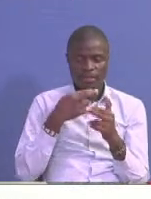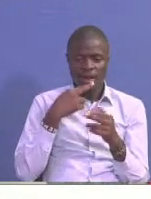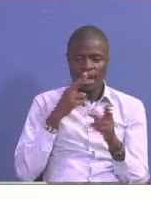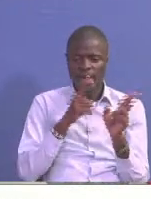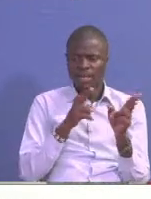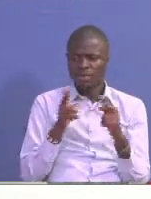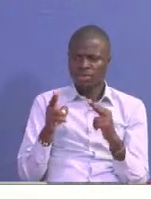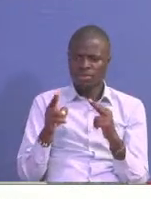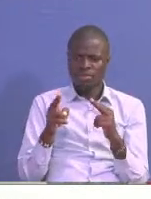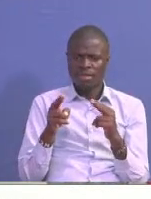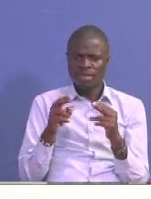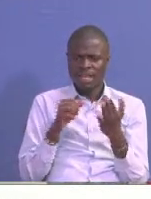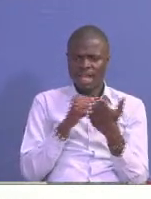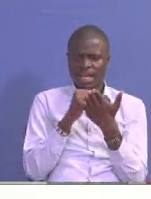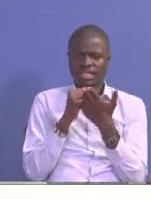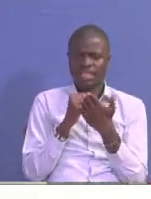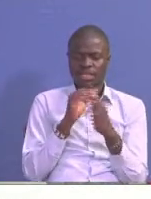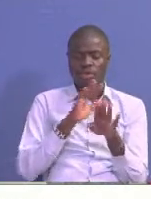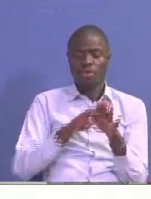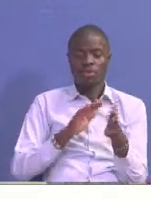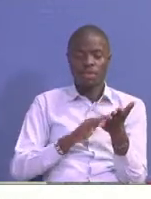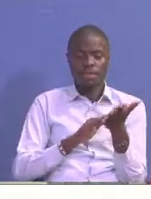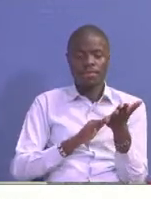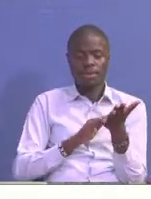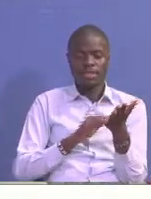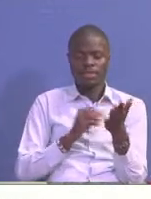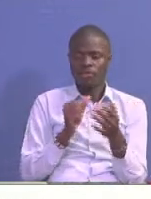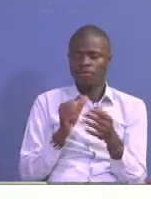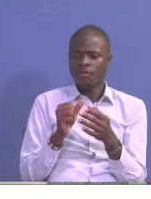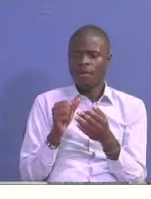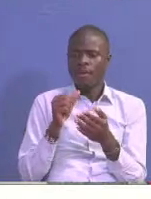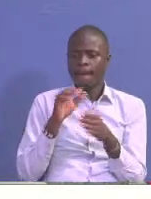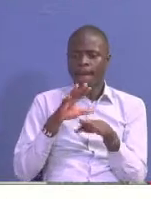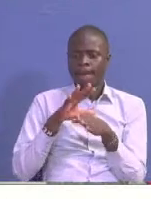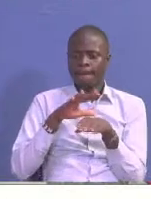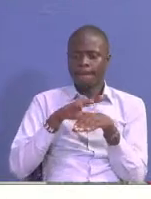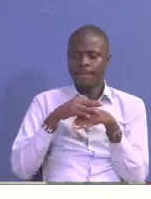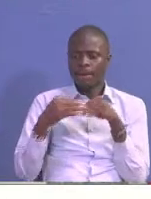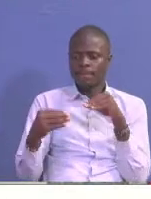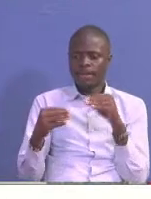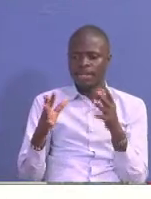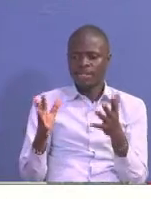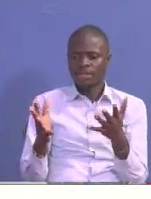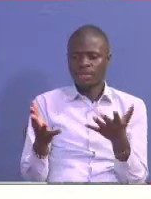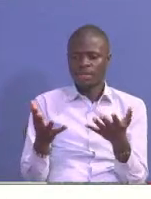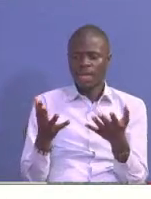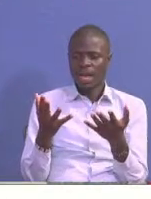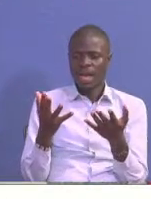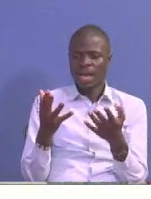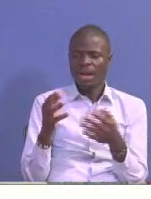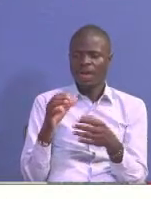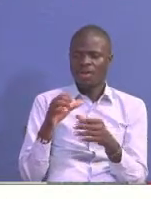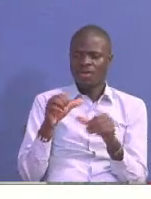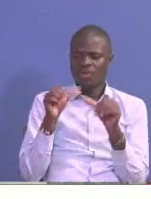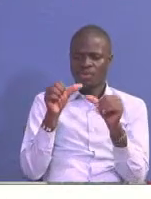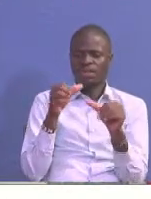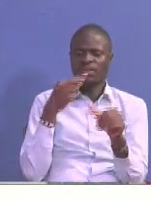normally assessed on the basis of publications. How often are these publications